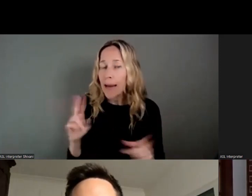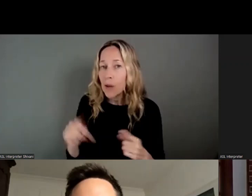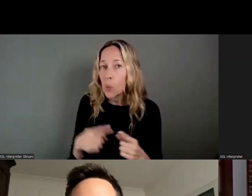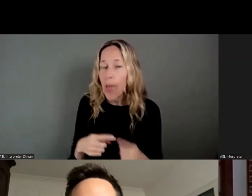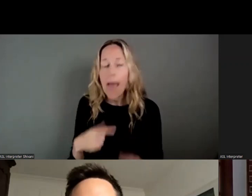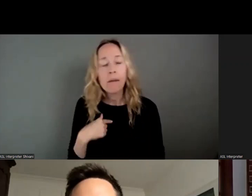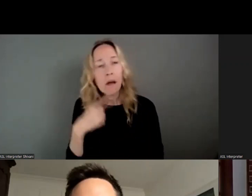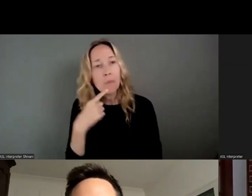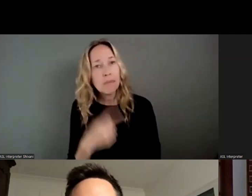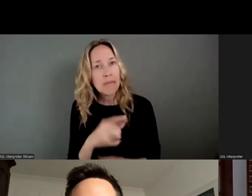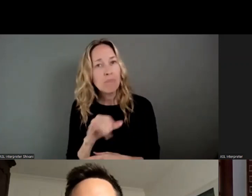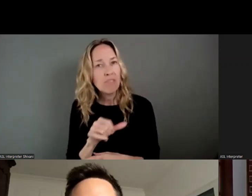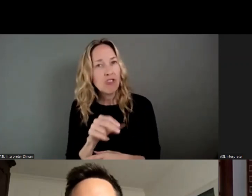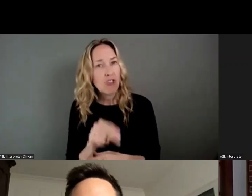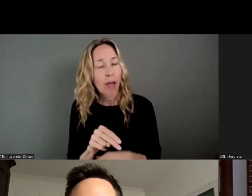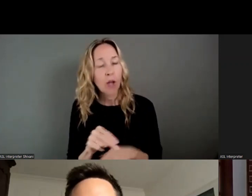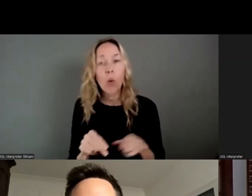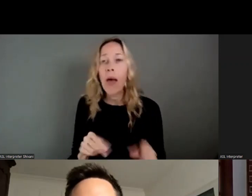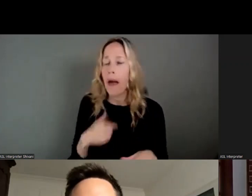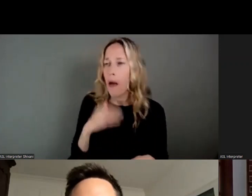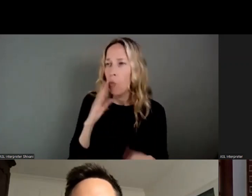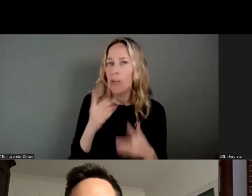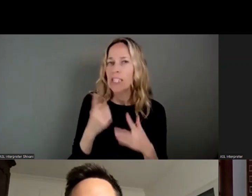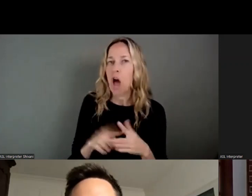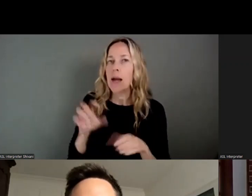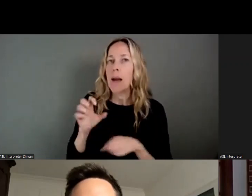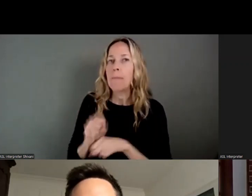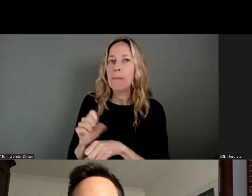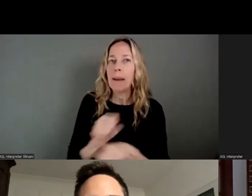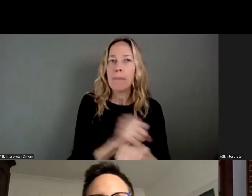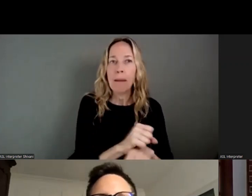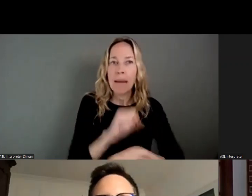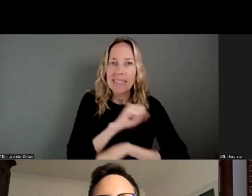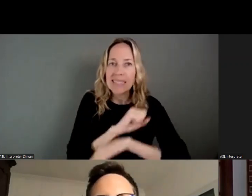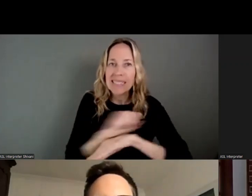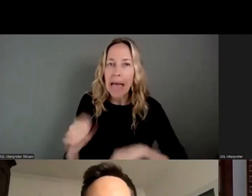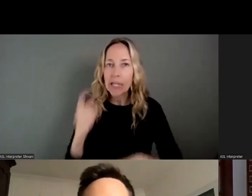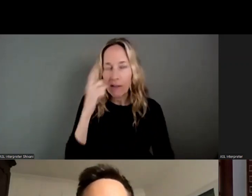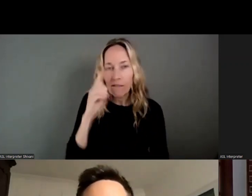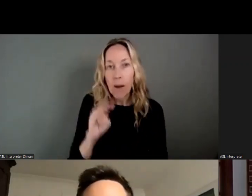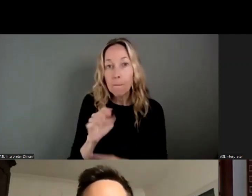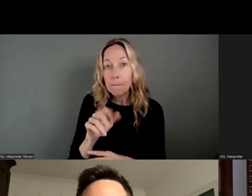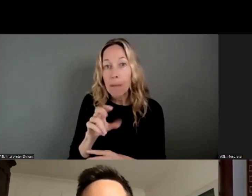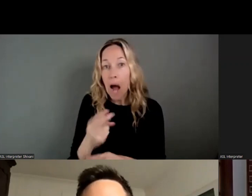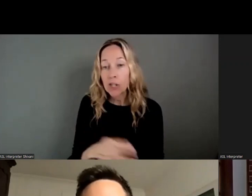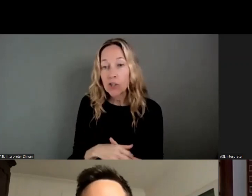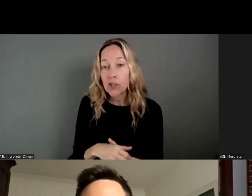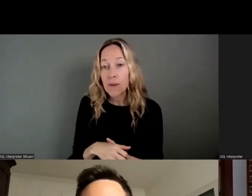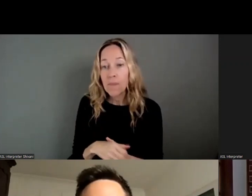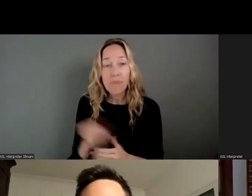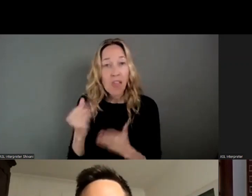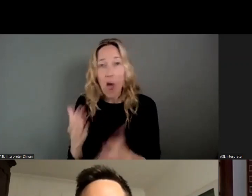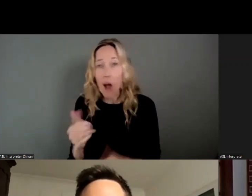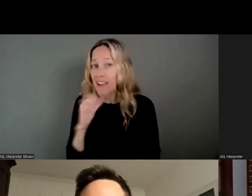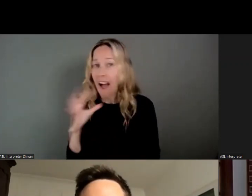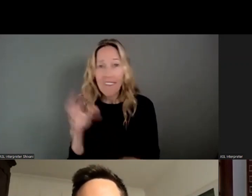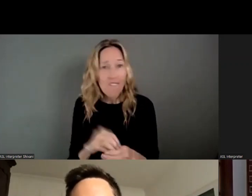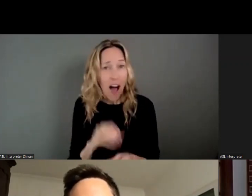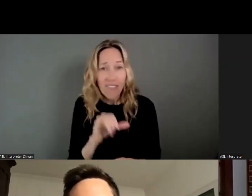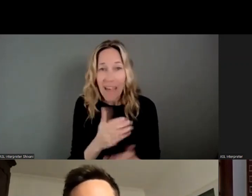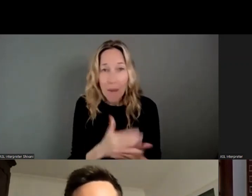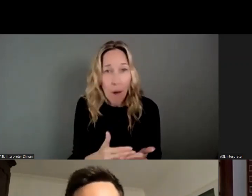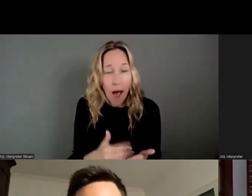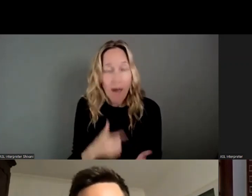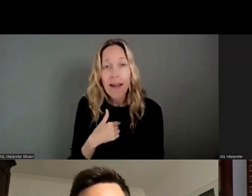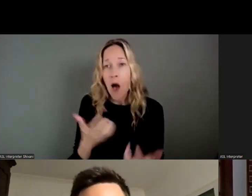in March. And so that's what we're talking about on a daily basis. The artist is not going to be involved in that at all, because I want the artist focused on